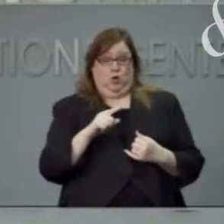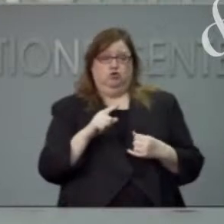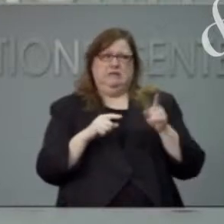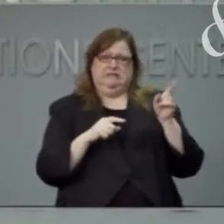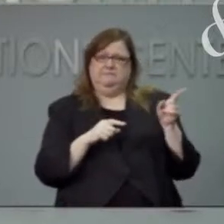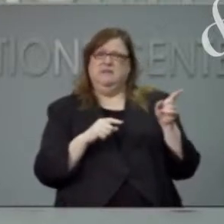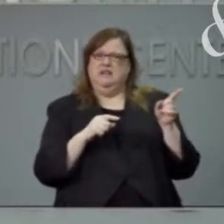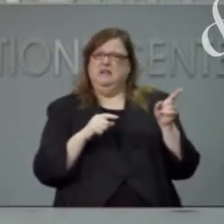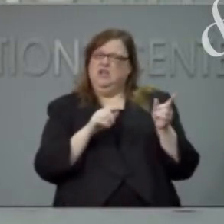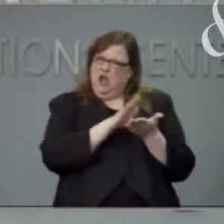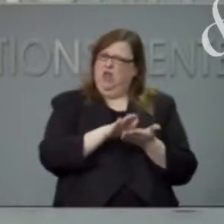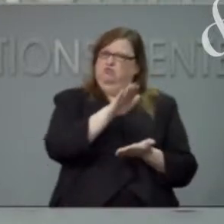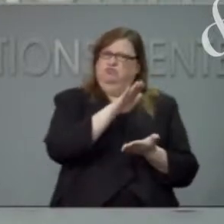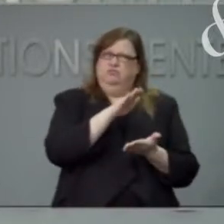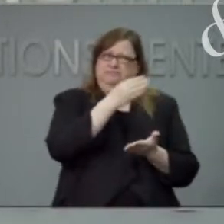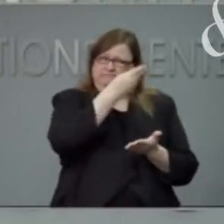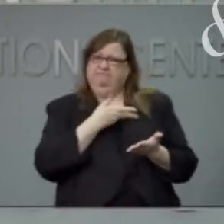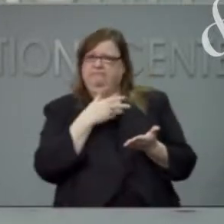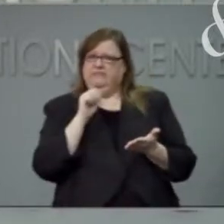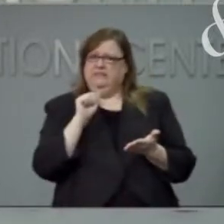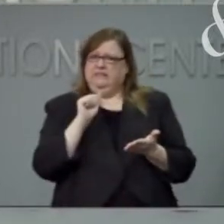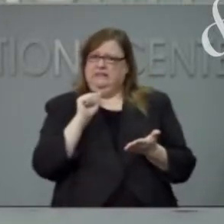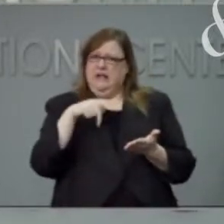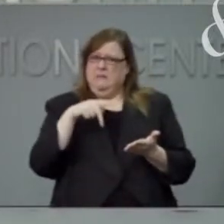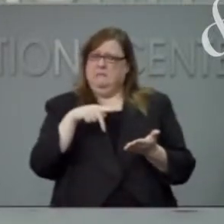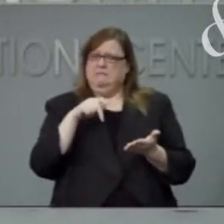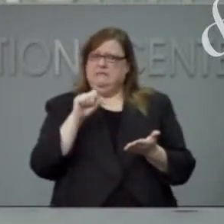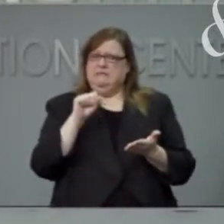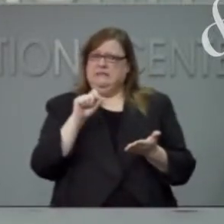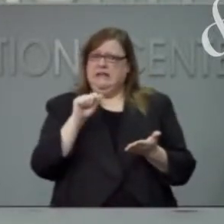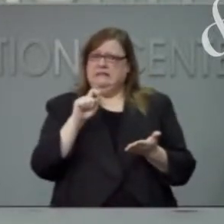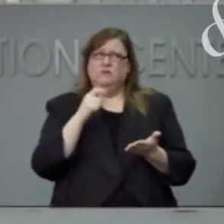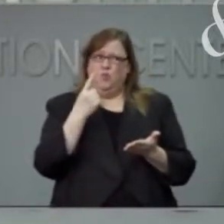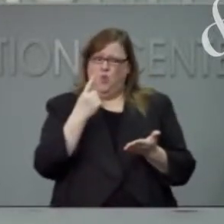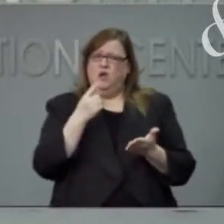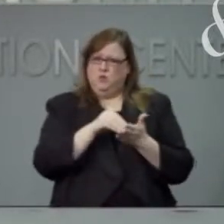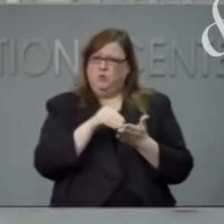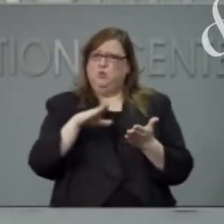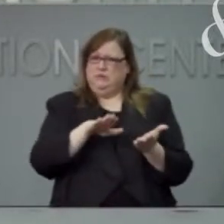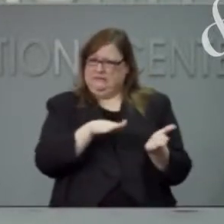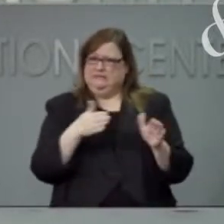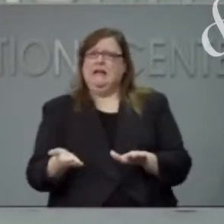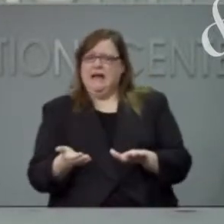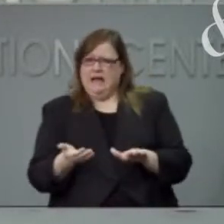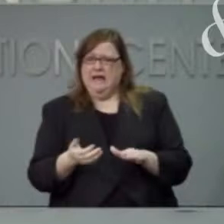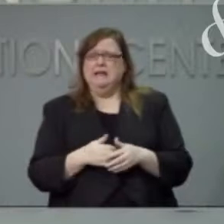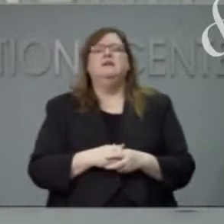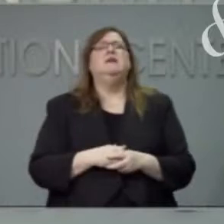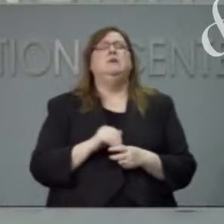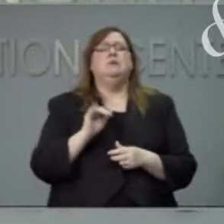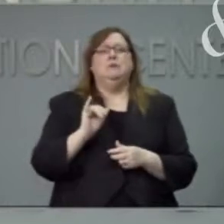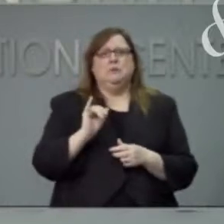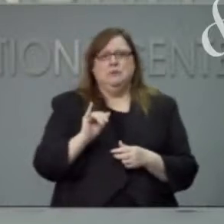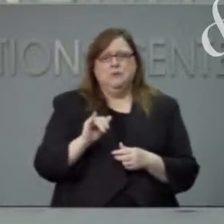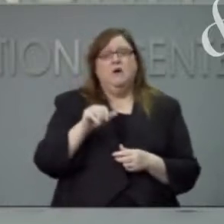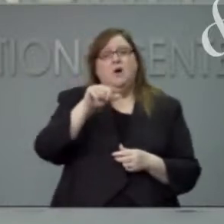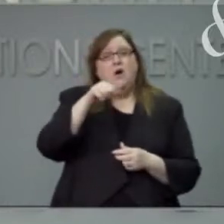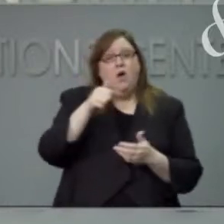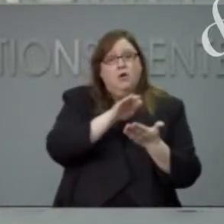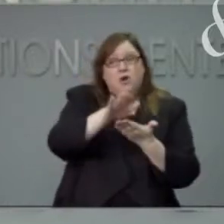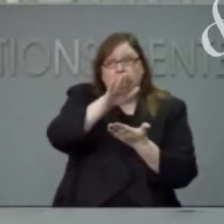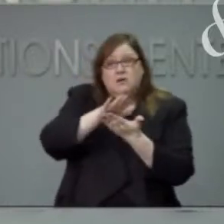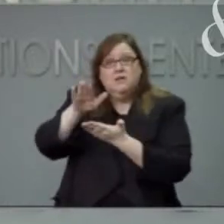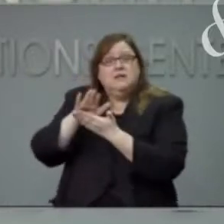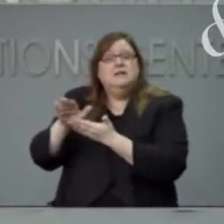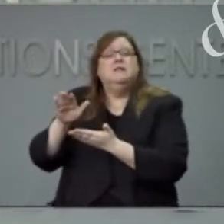to COVID-19. And now other universities, they're making changes as well as App State to their protocols, such as limiting fraternity